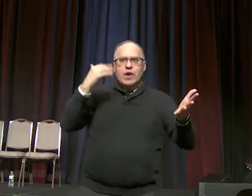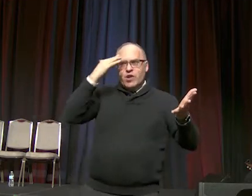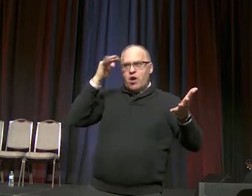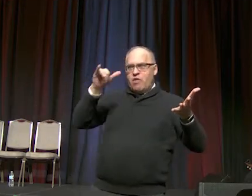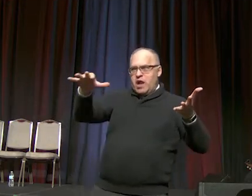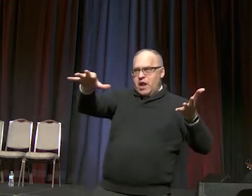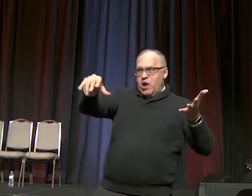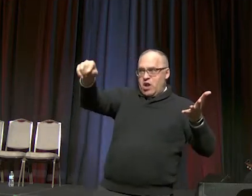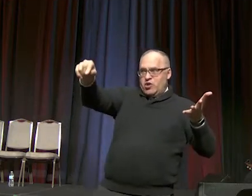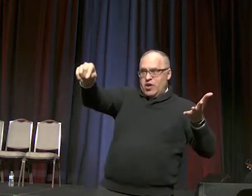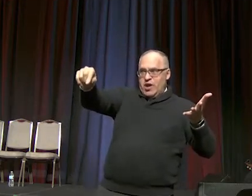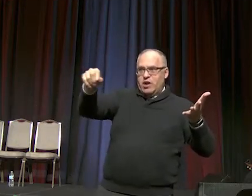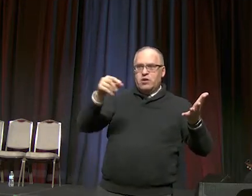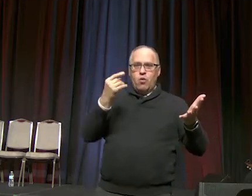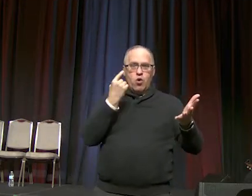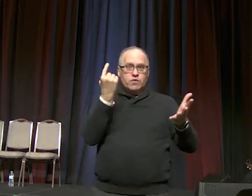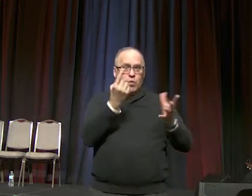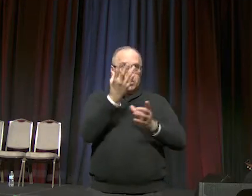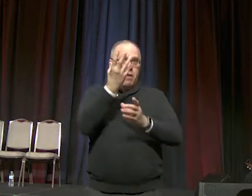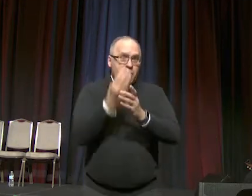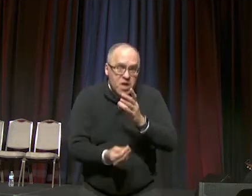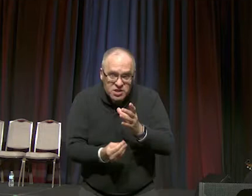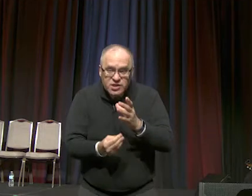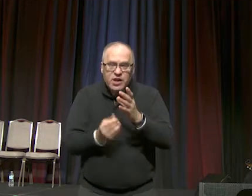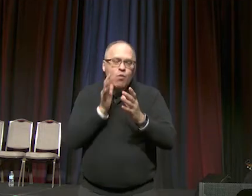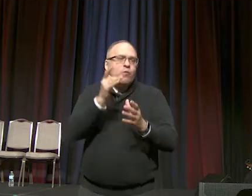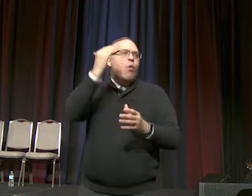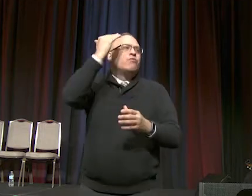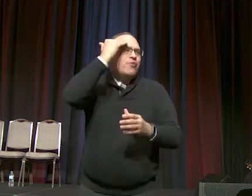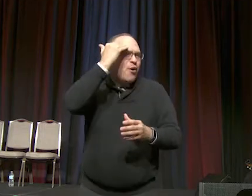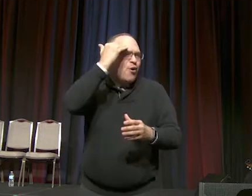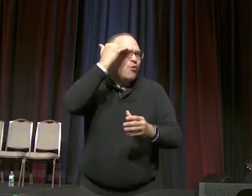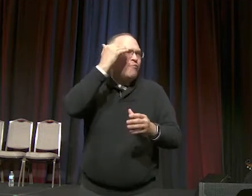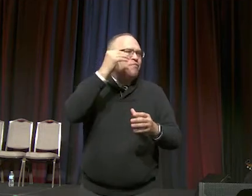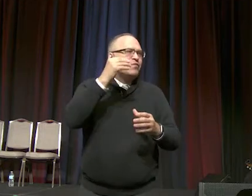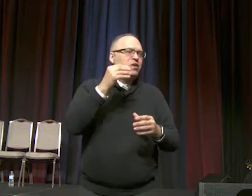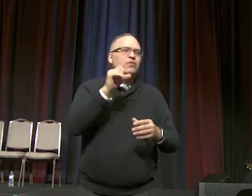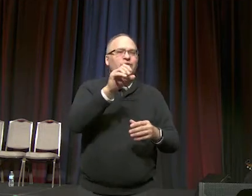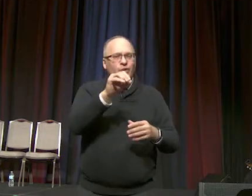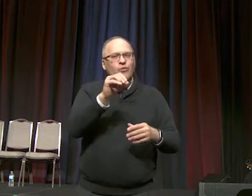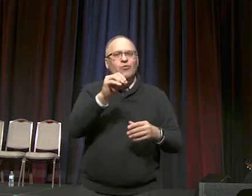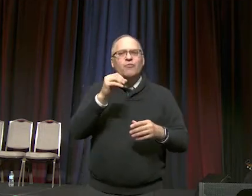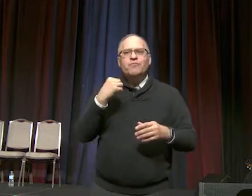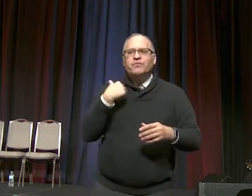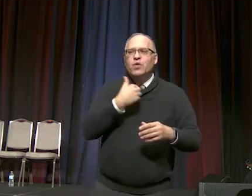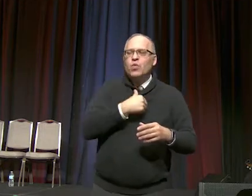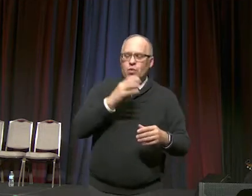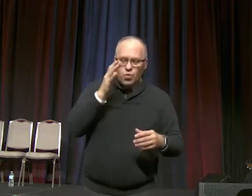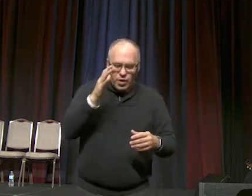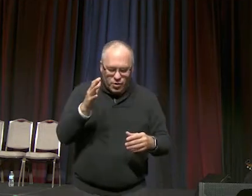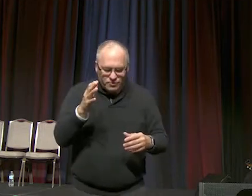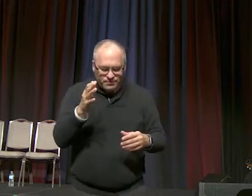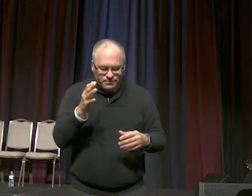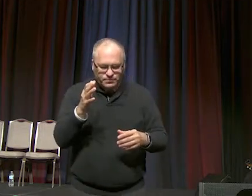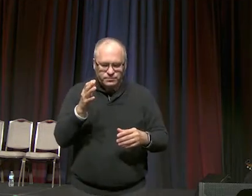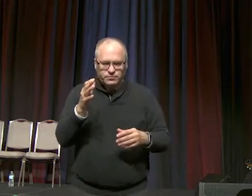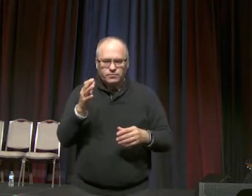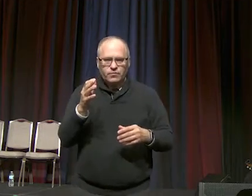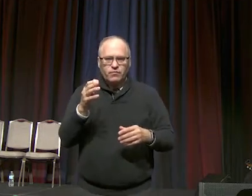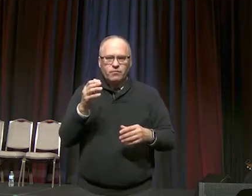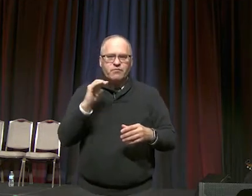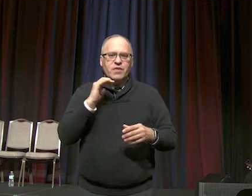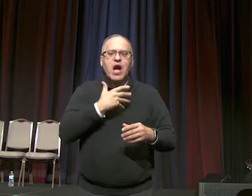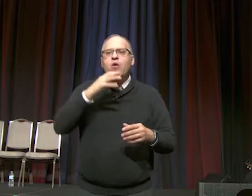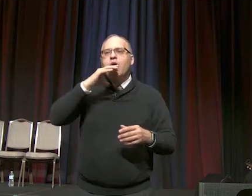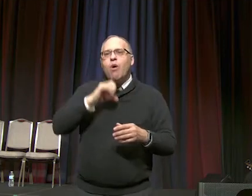We know if someone is missing along the way. And so to do that, we will be moving back into our older